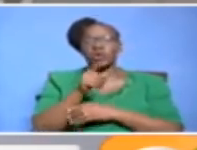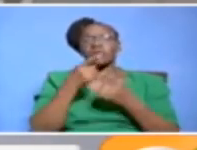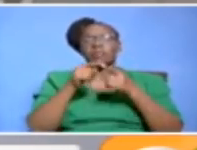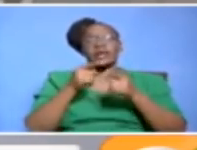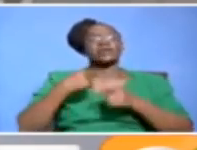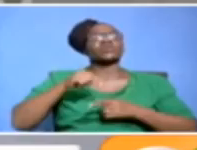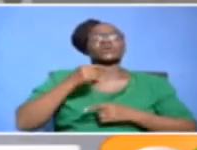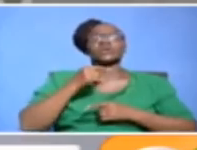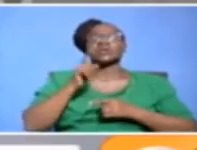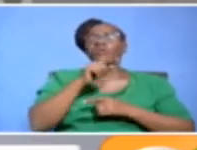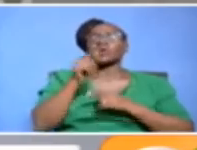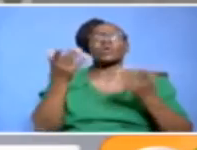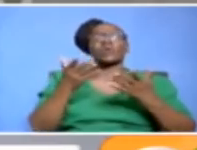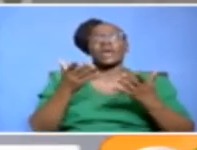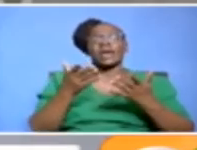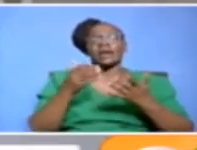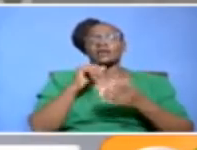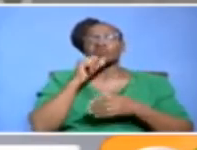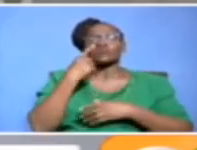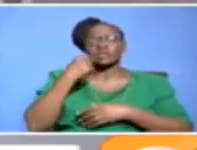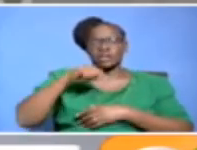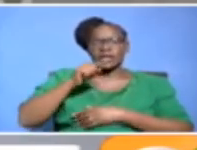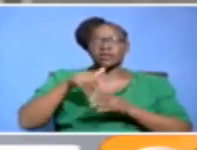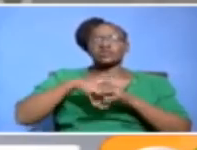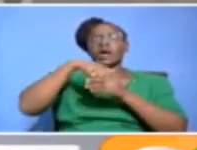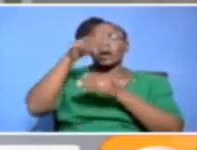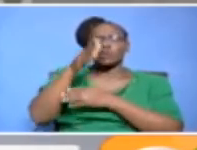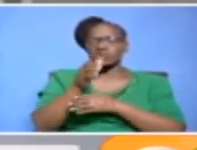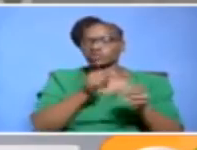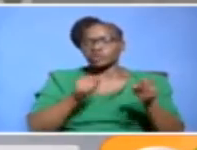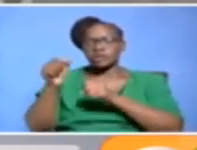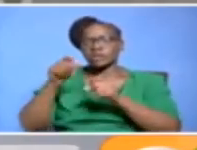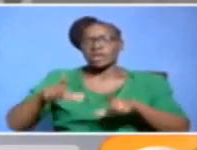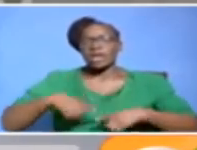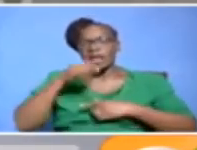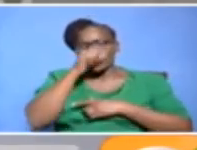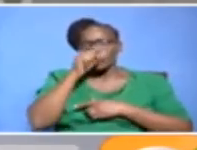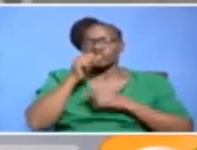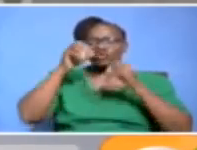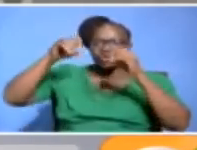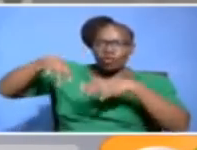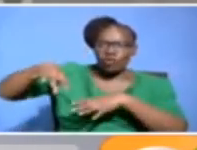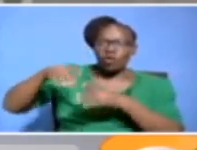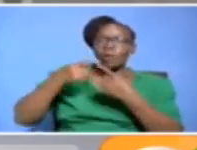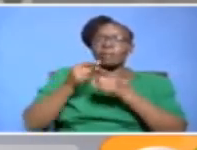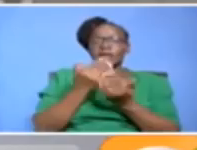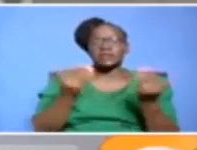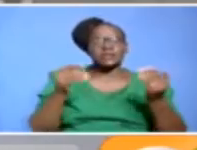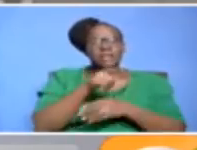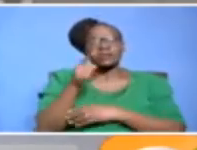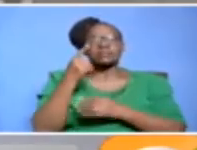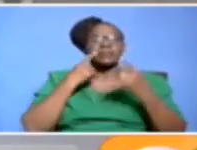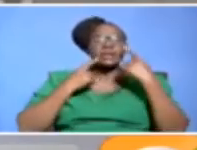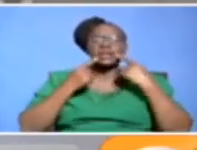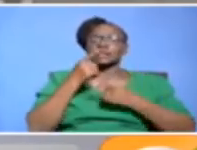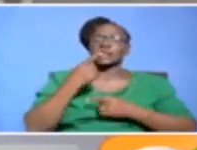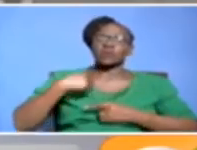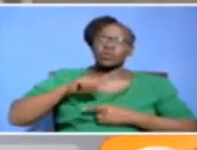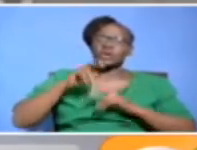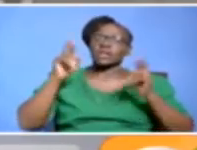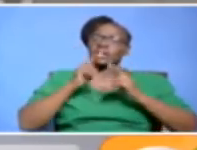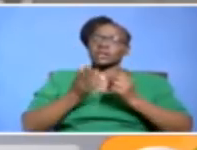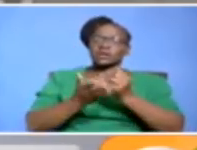show us why it is bad. Don't tell us to come out of the street. So the same, those are kids crying out and saying, help us to